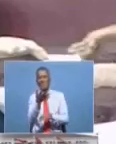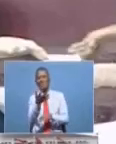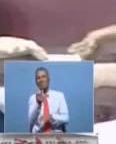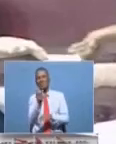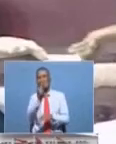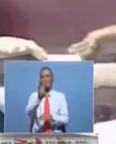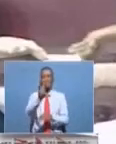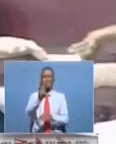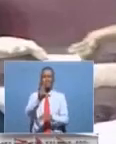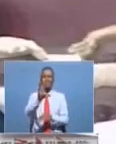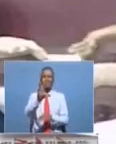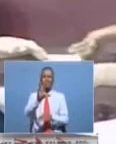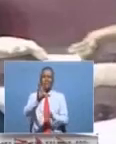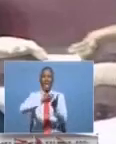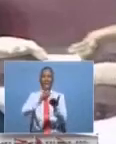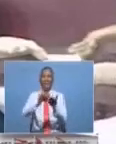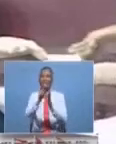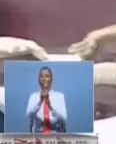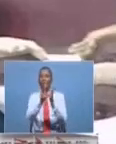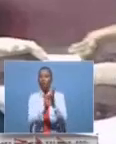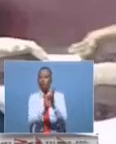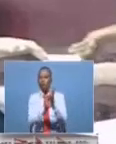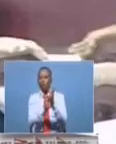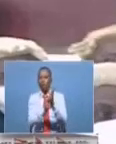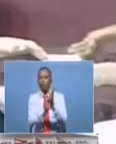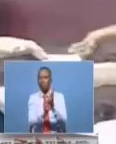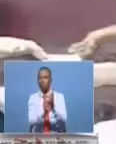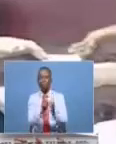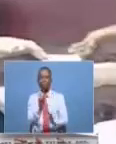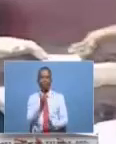26 of the Evidence Act is misconceived.